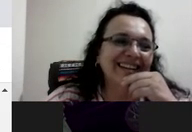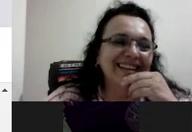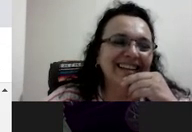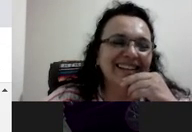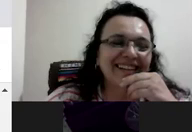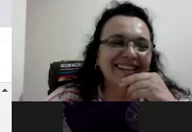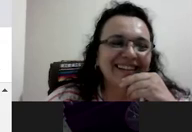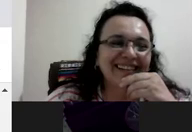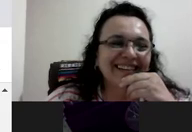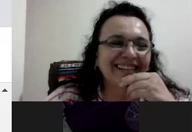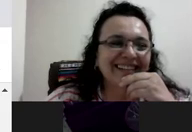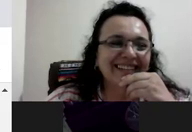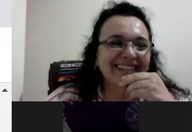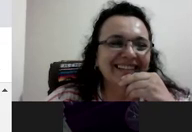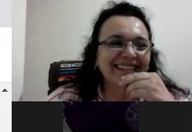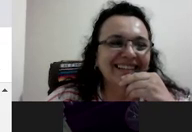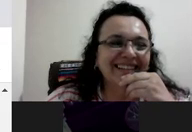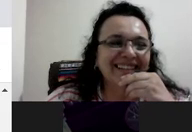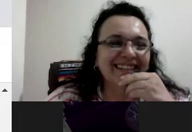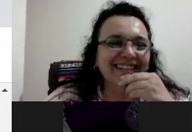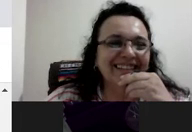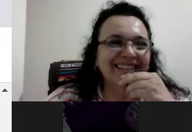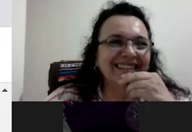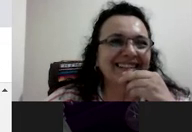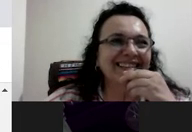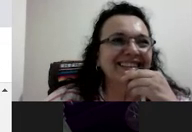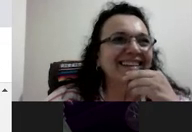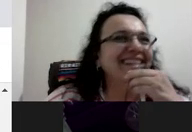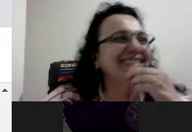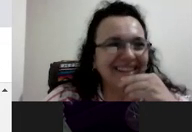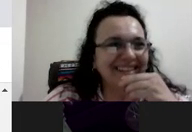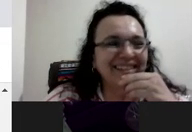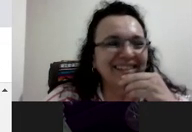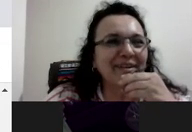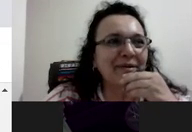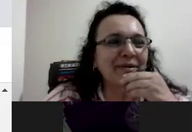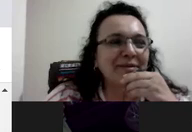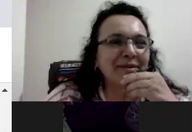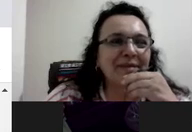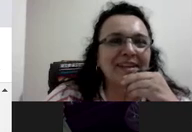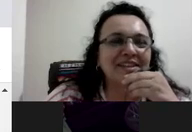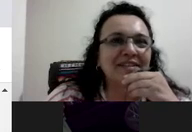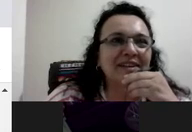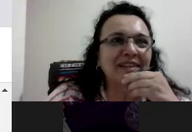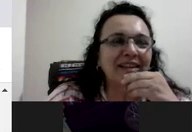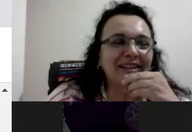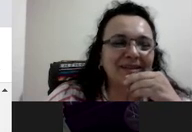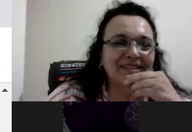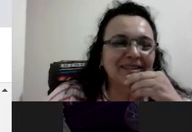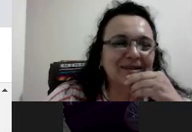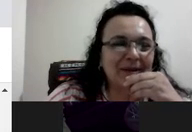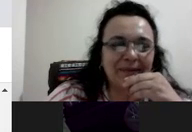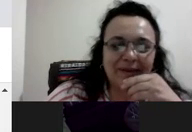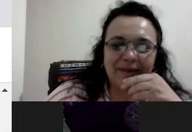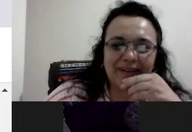And you get a free time. You invite your friends. Let's go to supermarket. With my children. That was